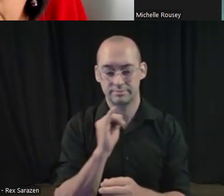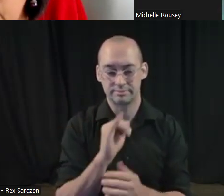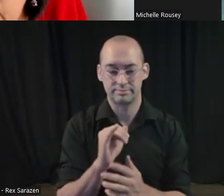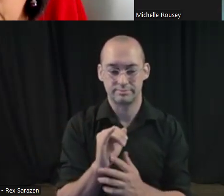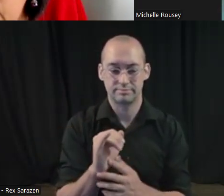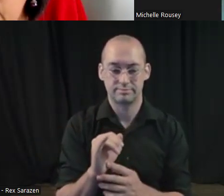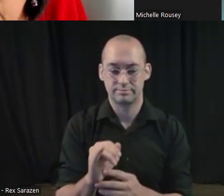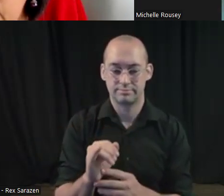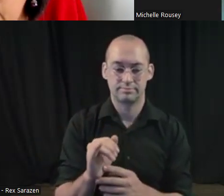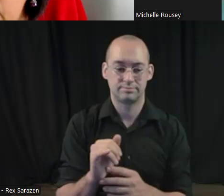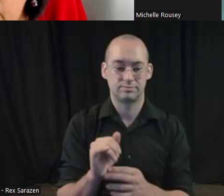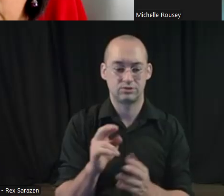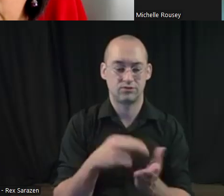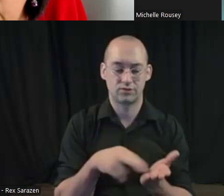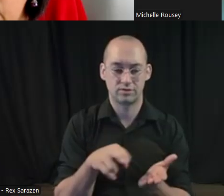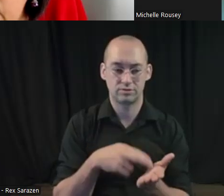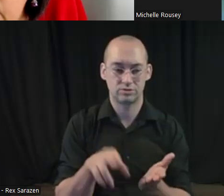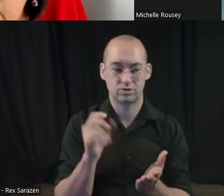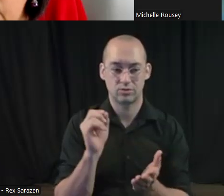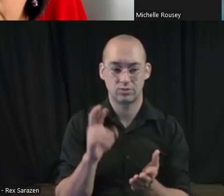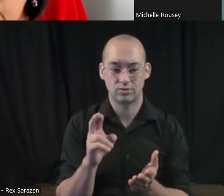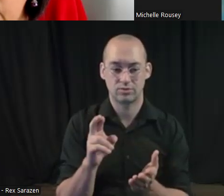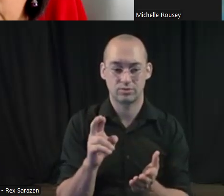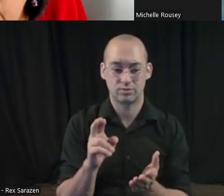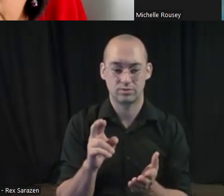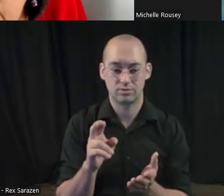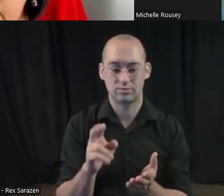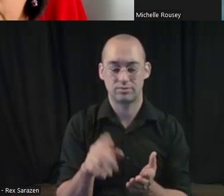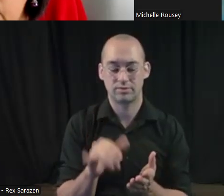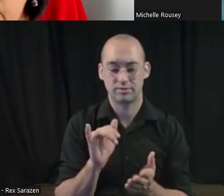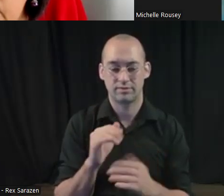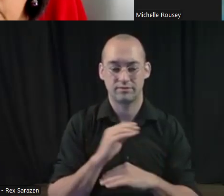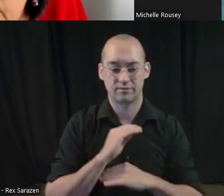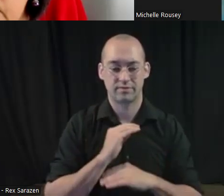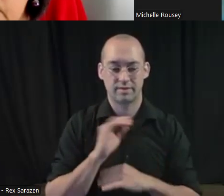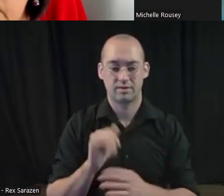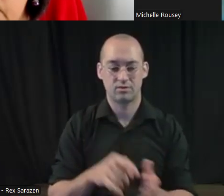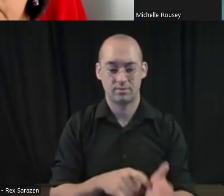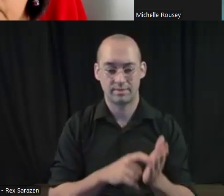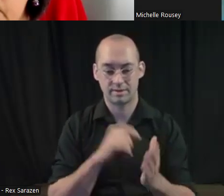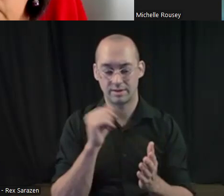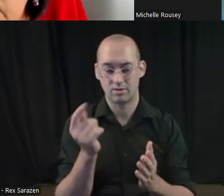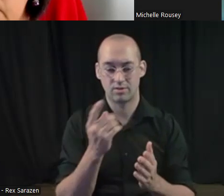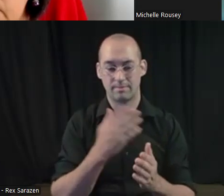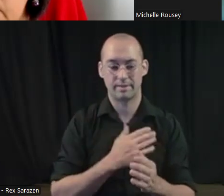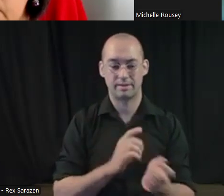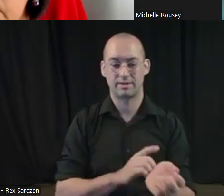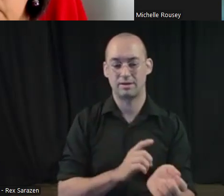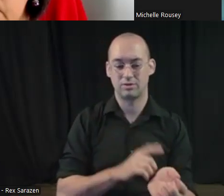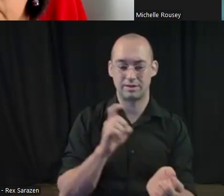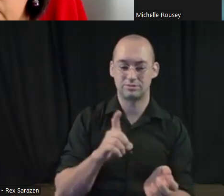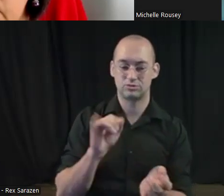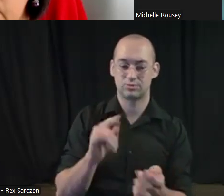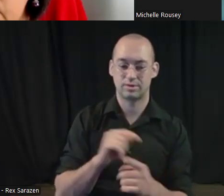whether it's with referrals or filling this requirement to get the services, not only my doctor has to do it, but me too.